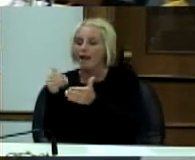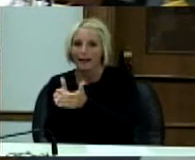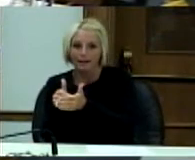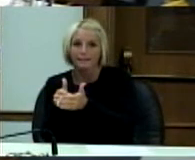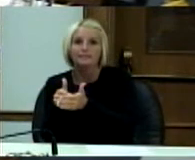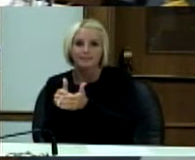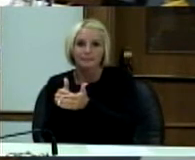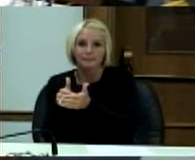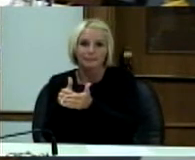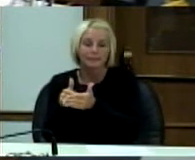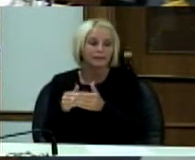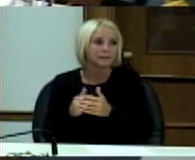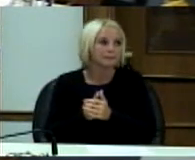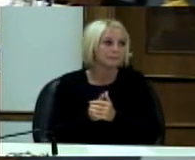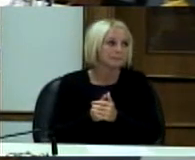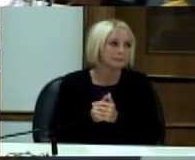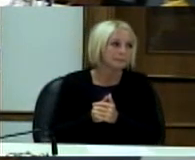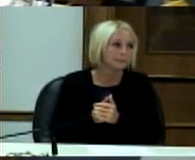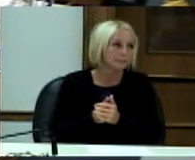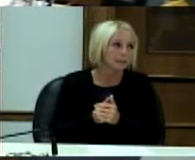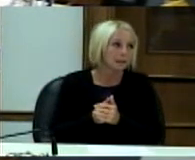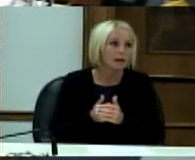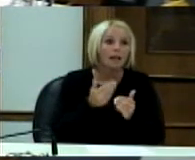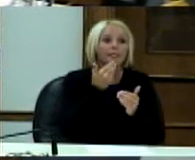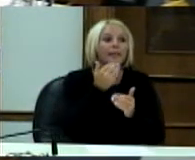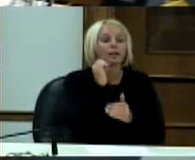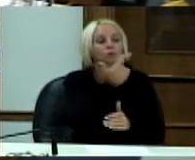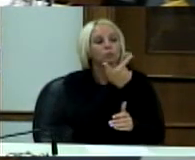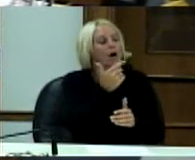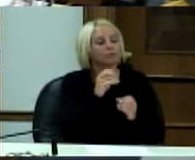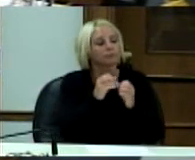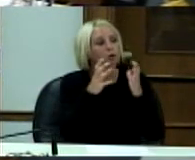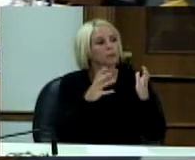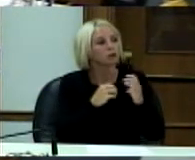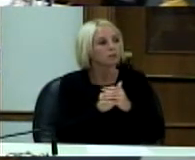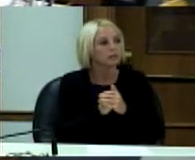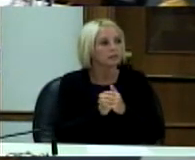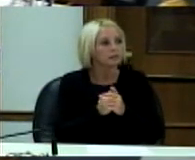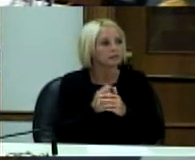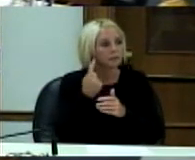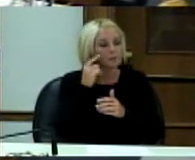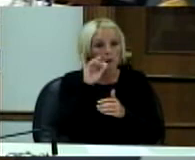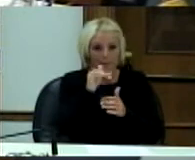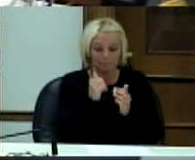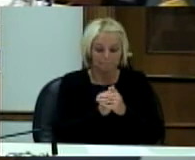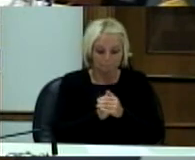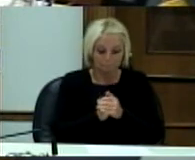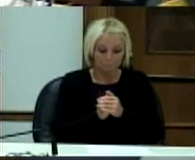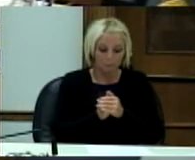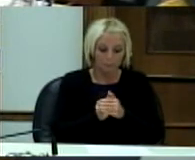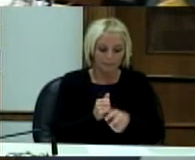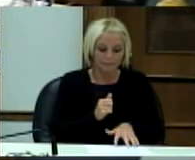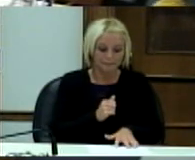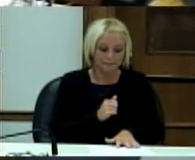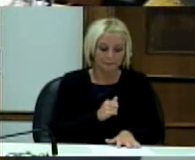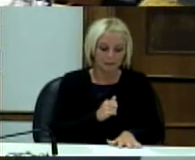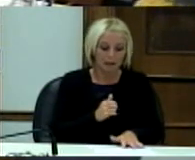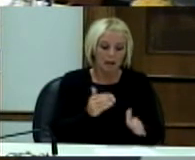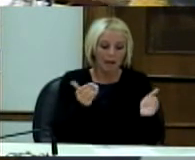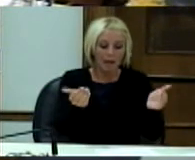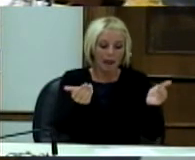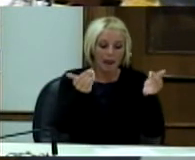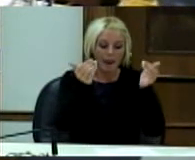I'm sorry, 6-1 in favor. All right, thank you all very much for that